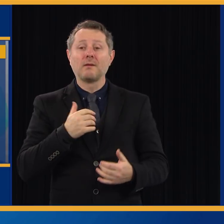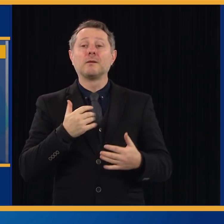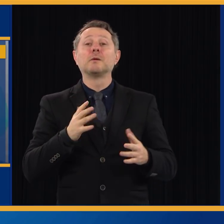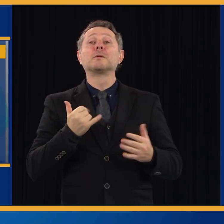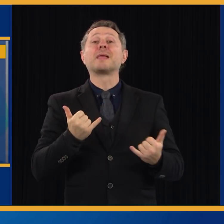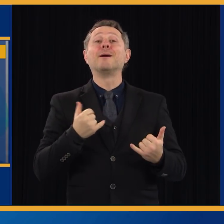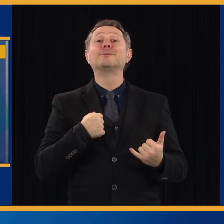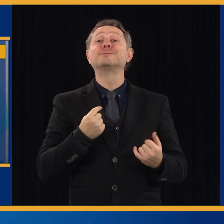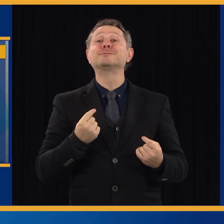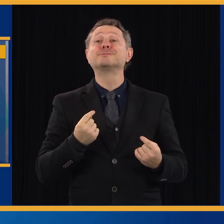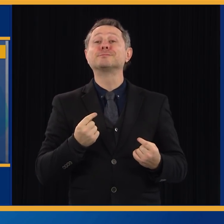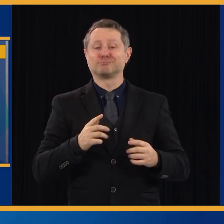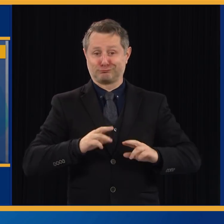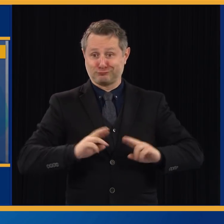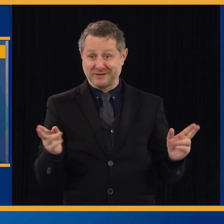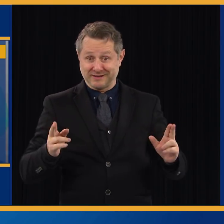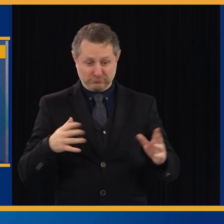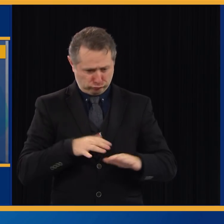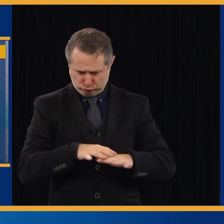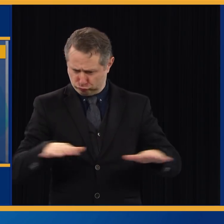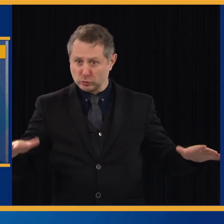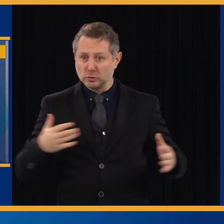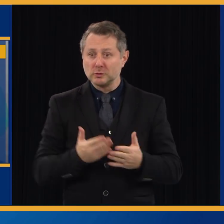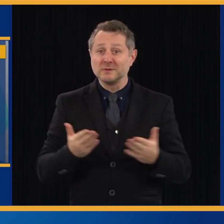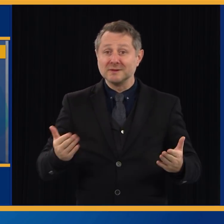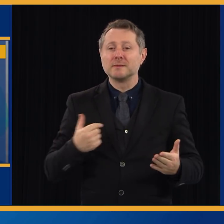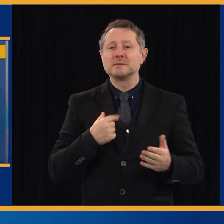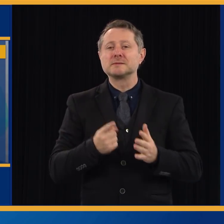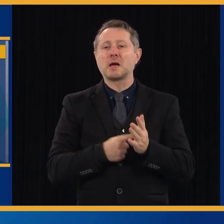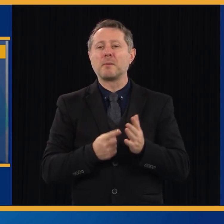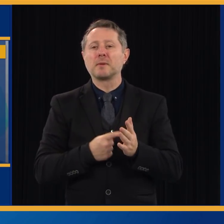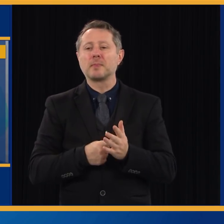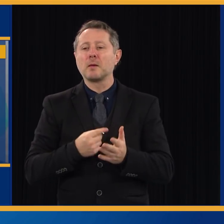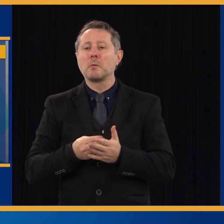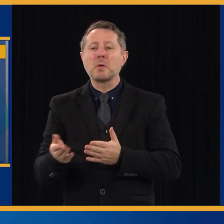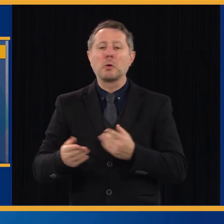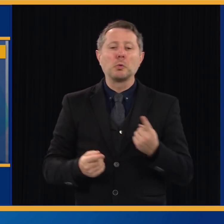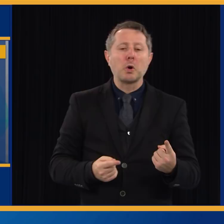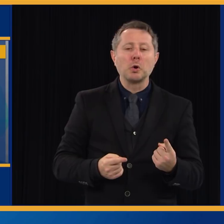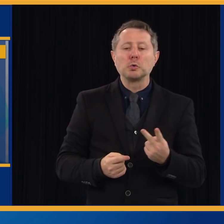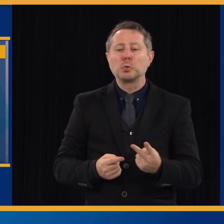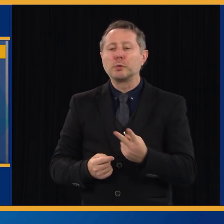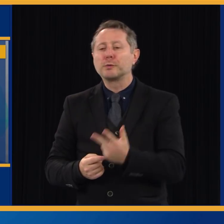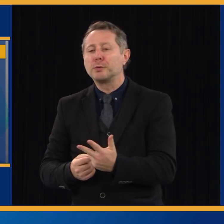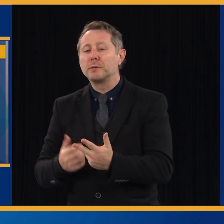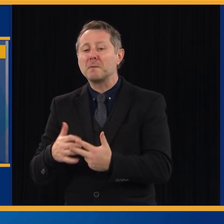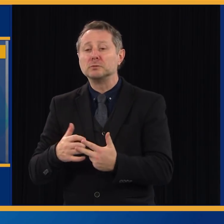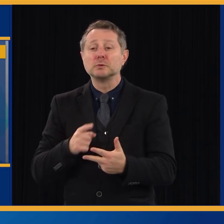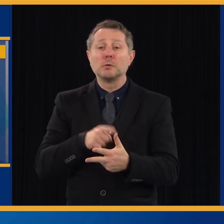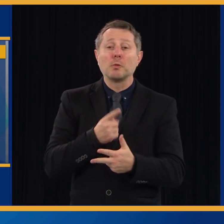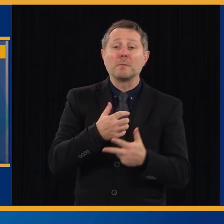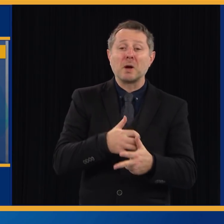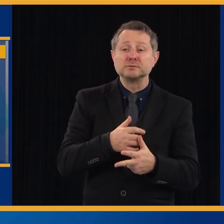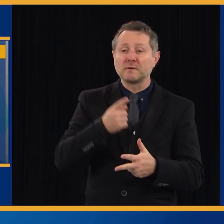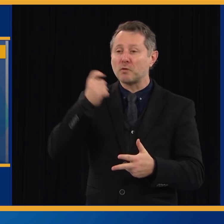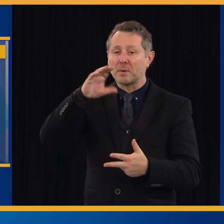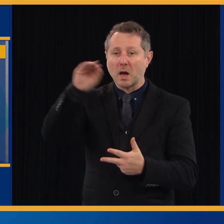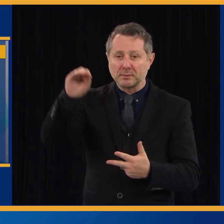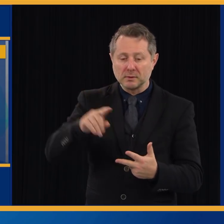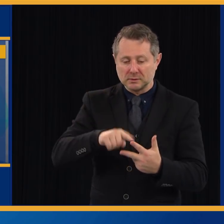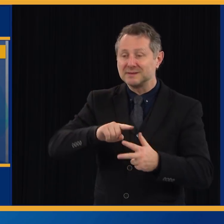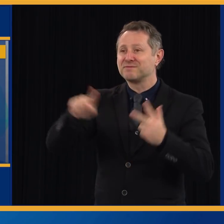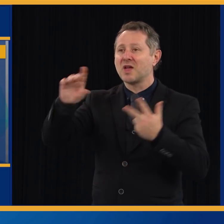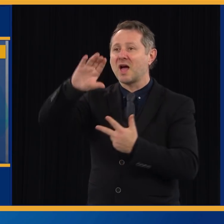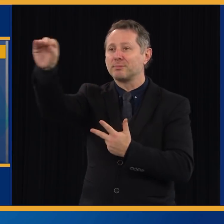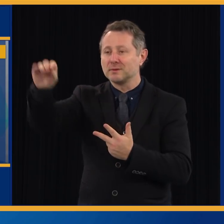have that machine. Sometimes they buy a number of machines from different manufacturers, and now they have a number of different machines.